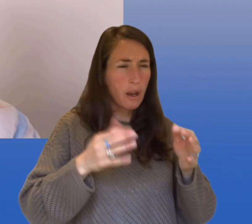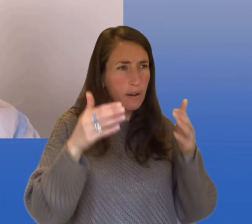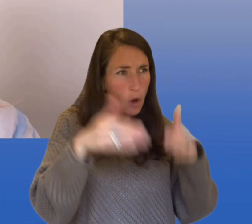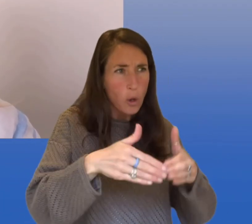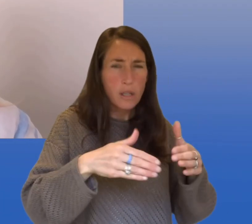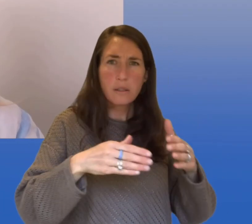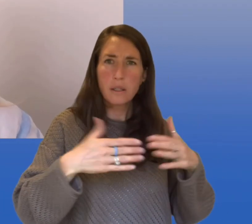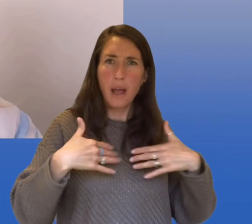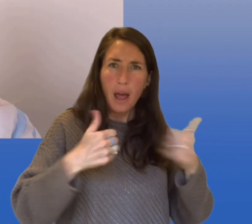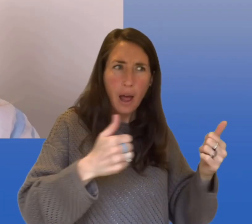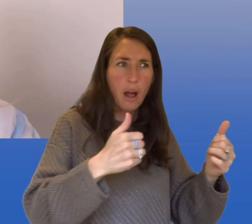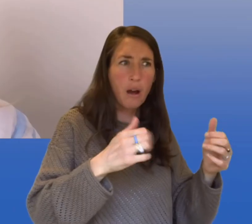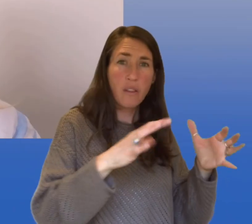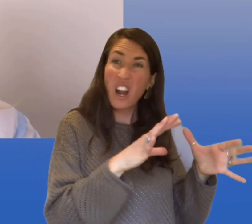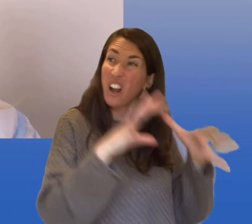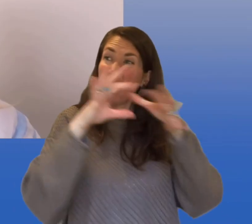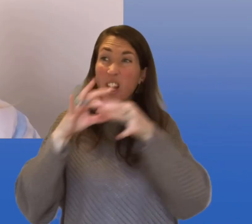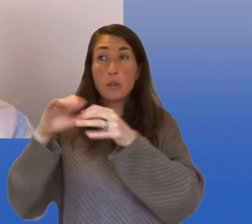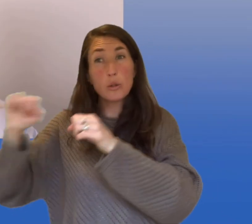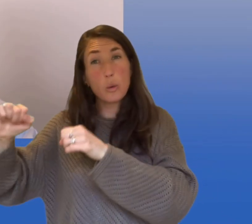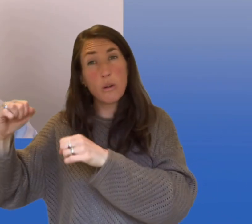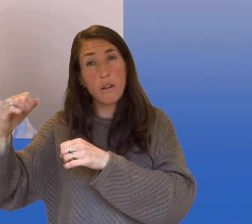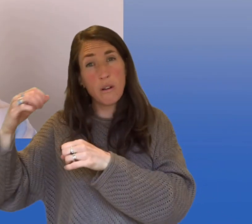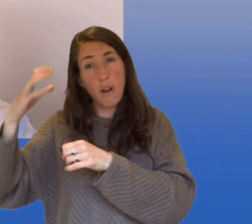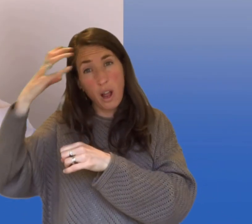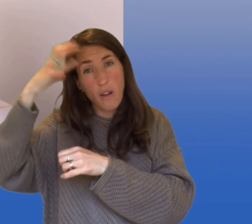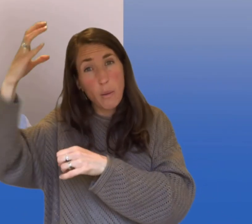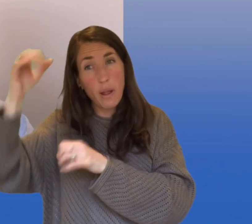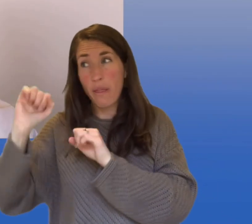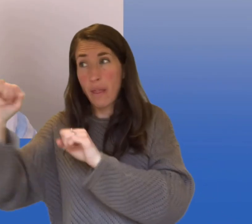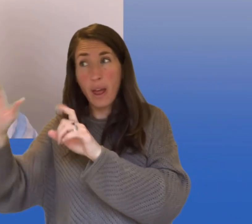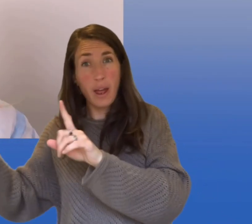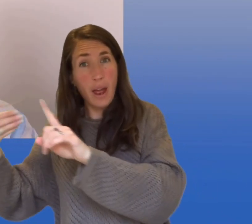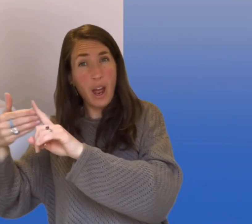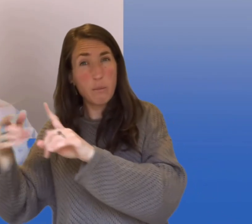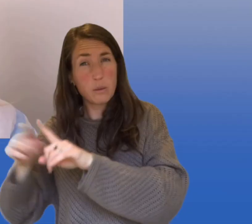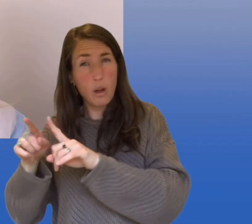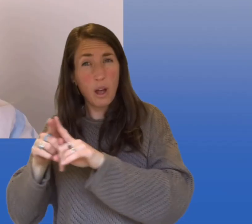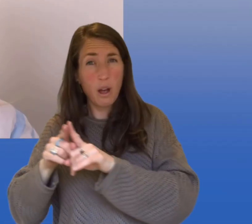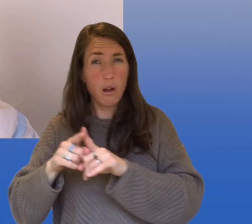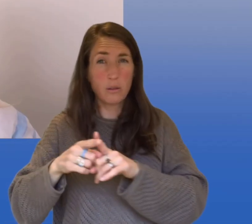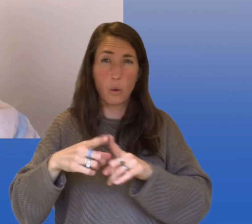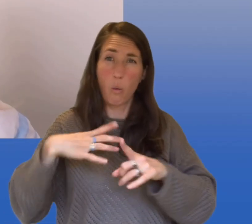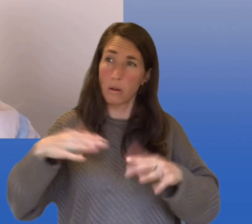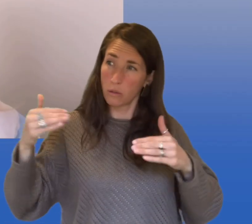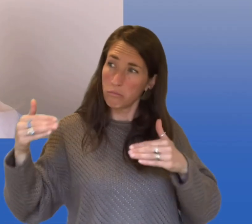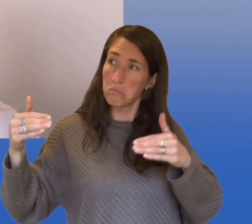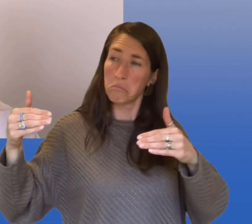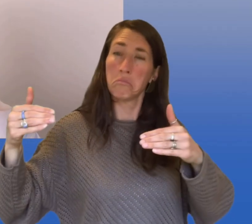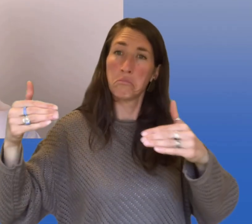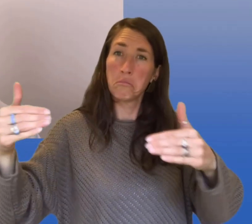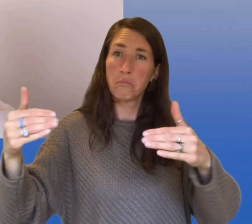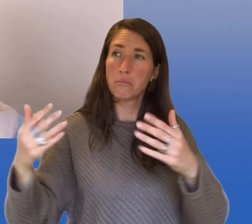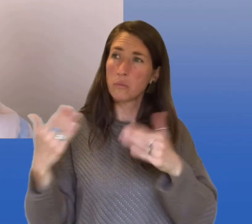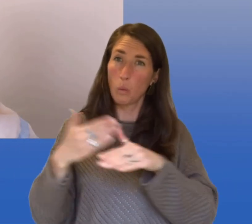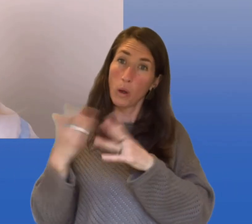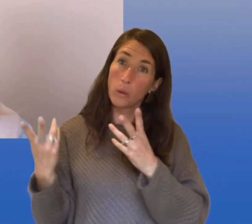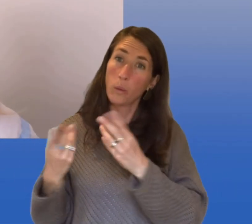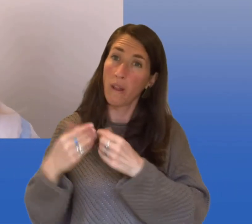population health aligns really nicely with what we're seeing from Scottish Government and the plans and the frameworks that they're producing